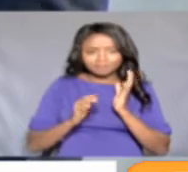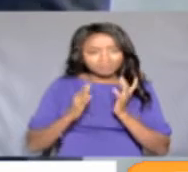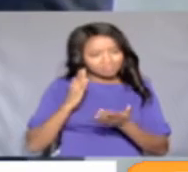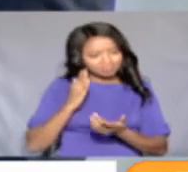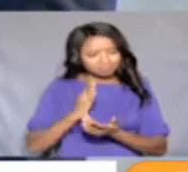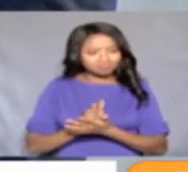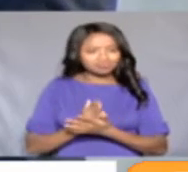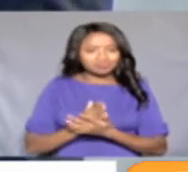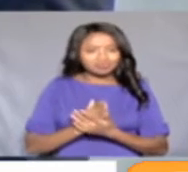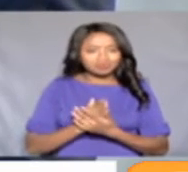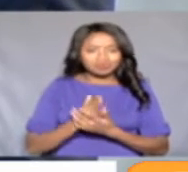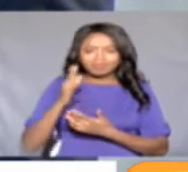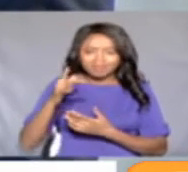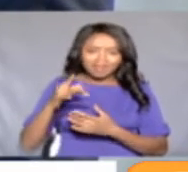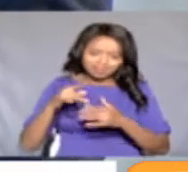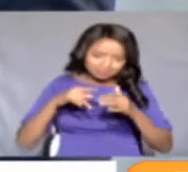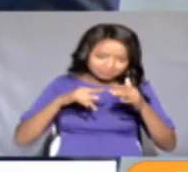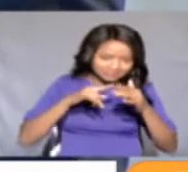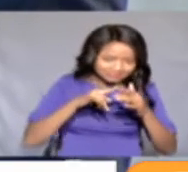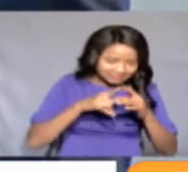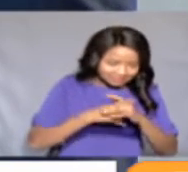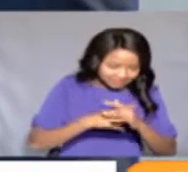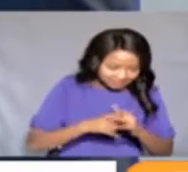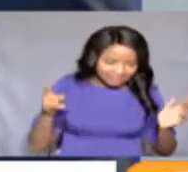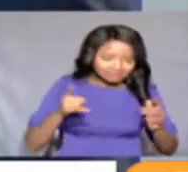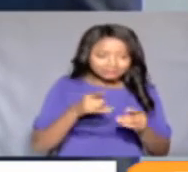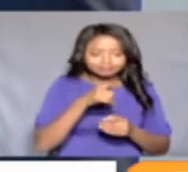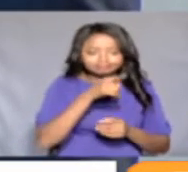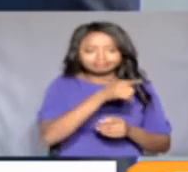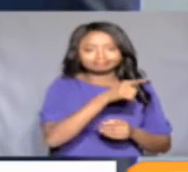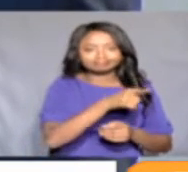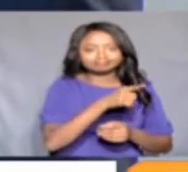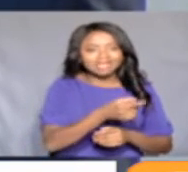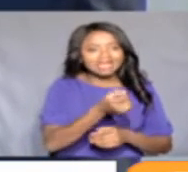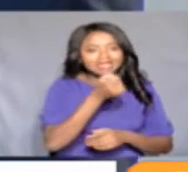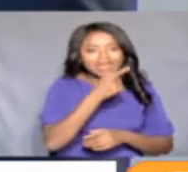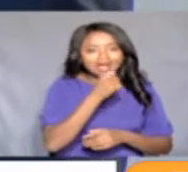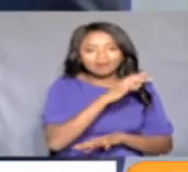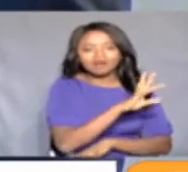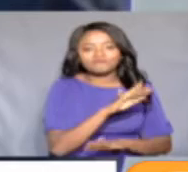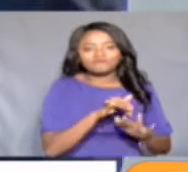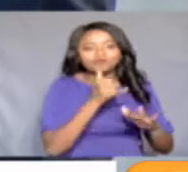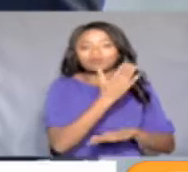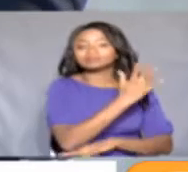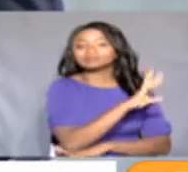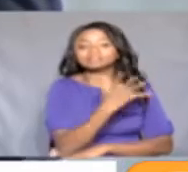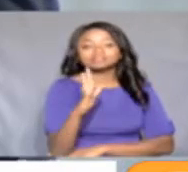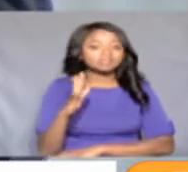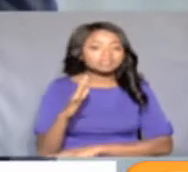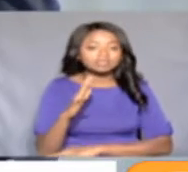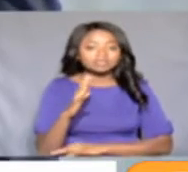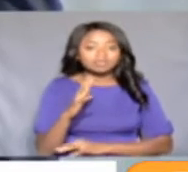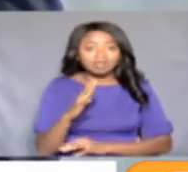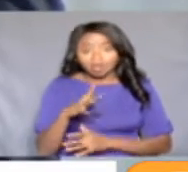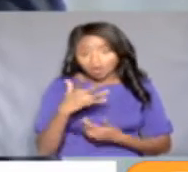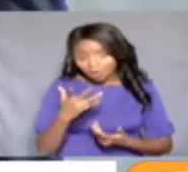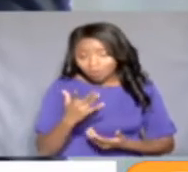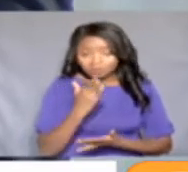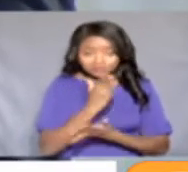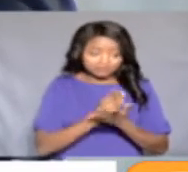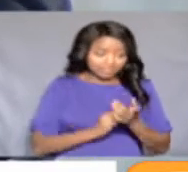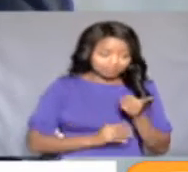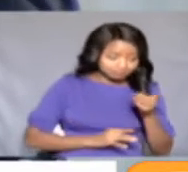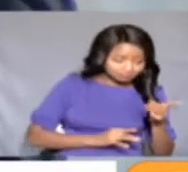go to a traditional doctor first before they even come to you. Some of them are using both of you,